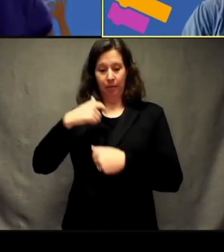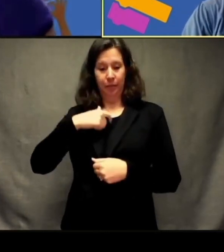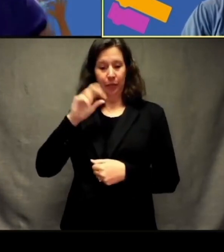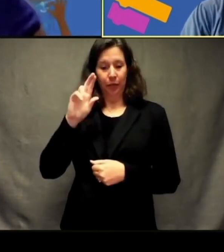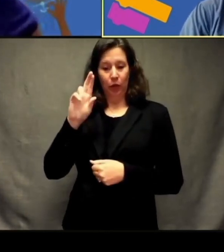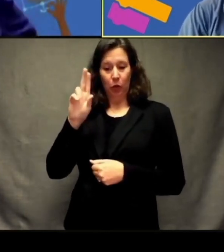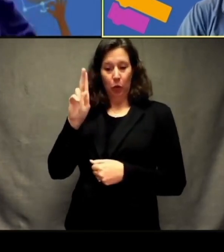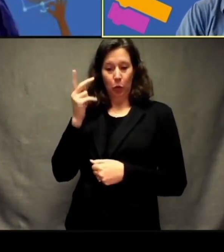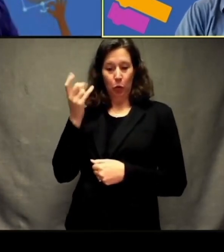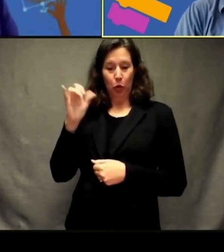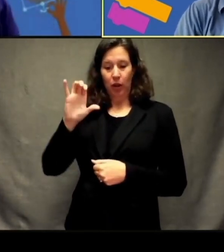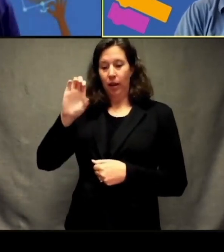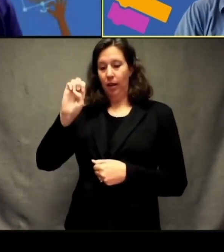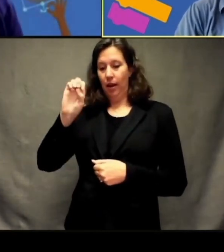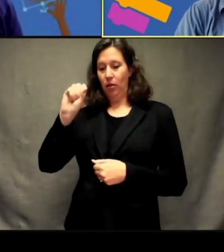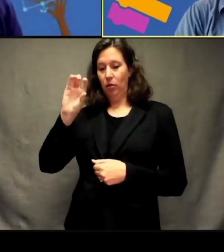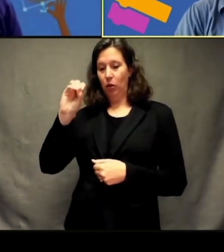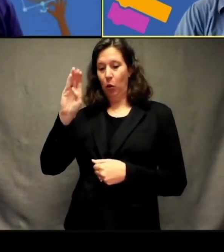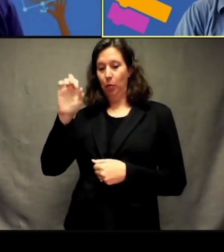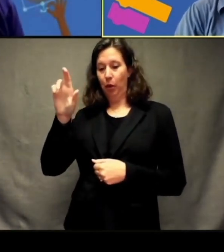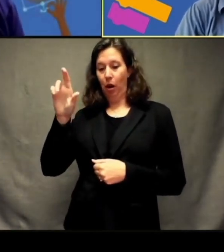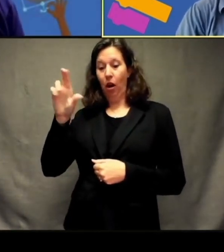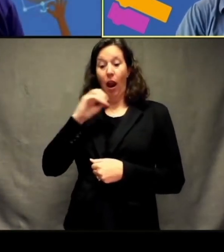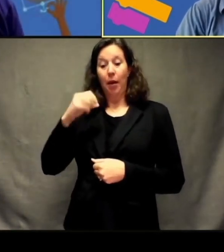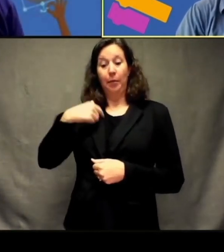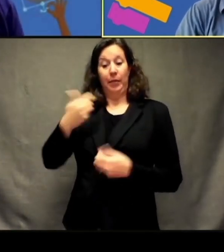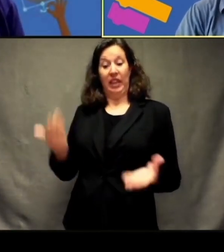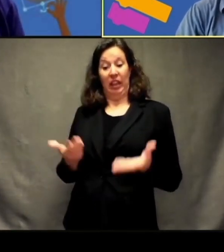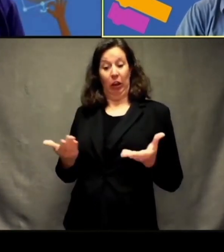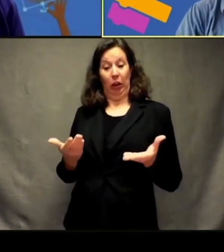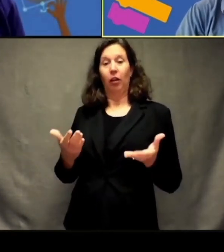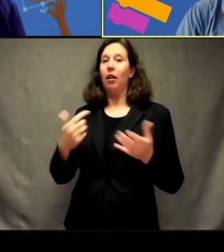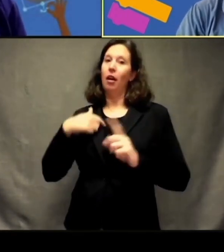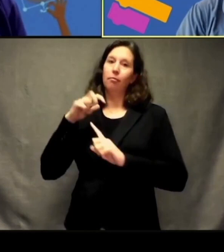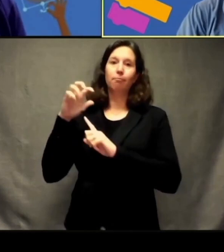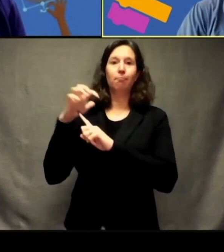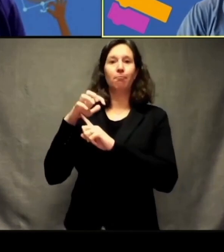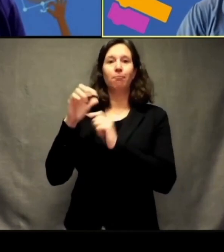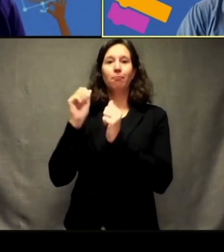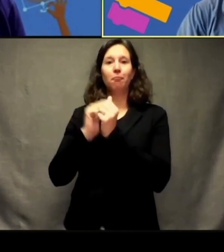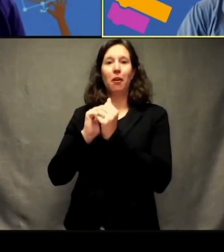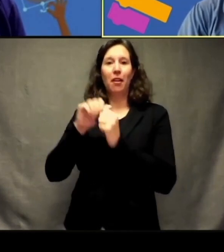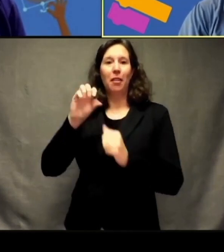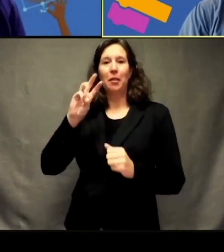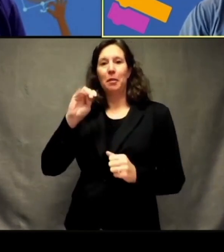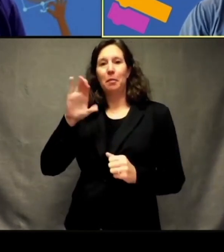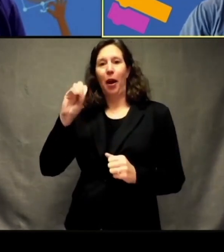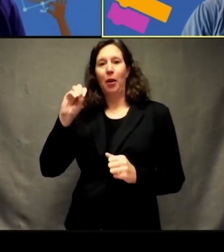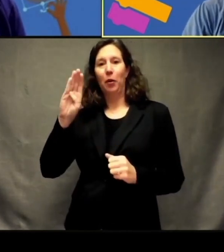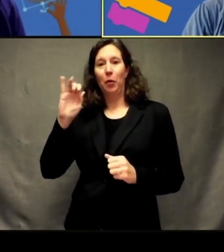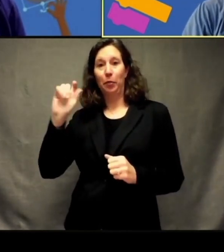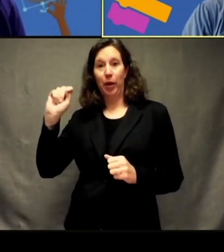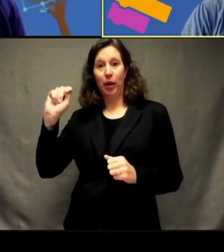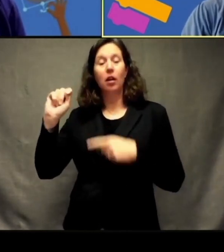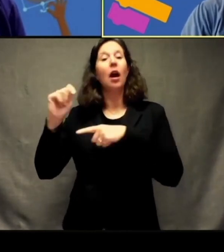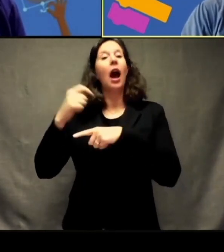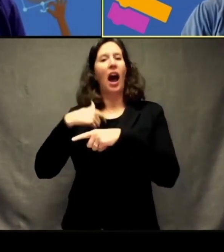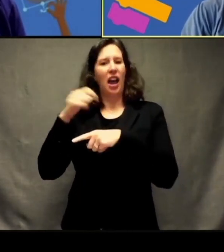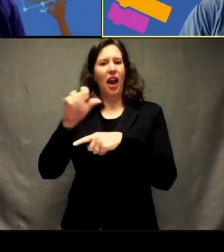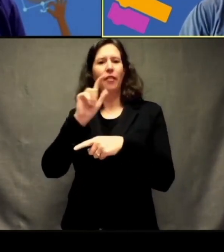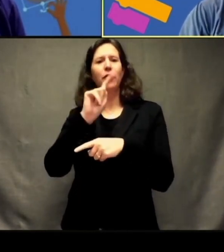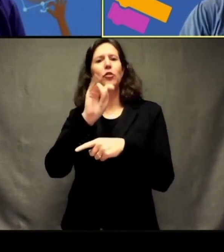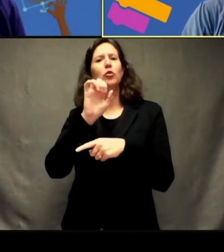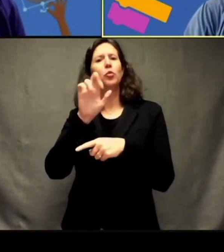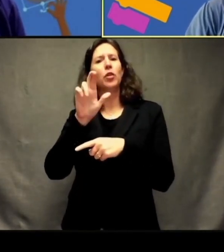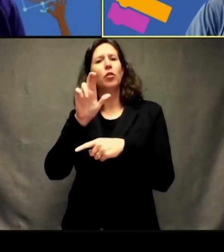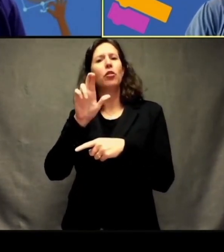of Education, and I'm also a Microbit champion. And there's my email and my Twitter handle if you want to follow me. And then